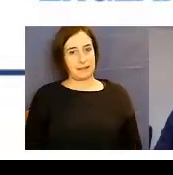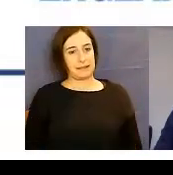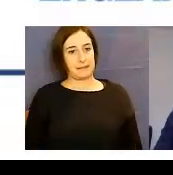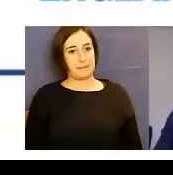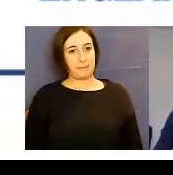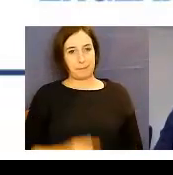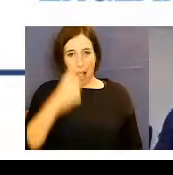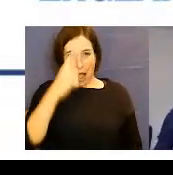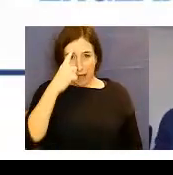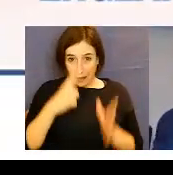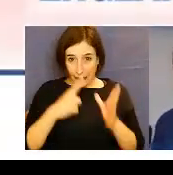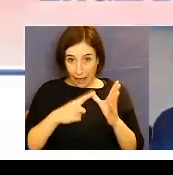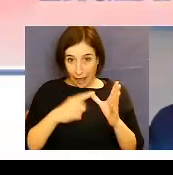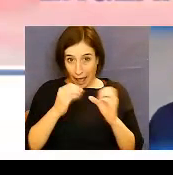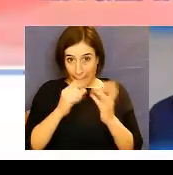Abu.